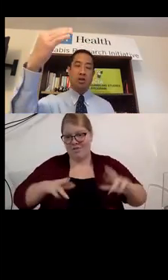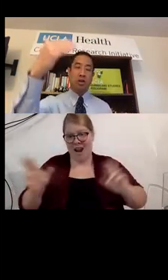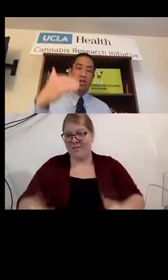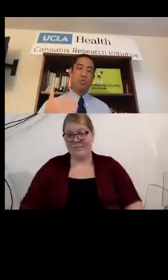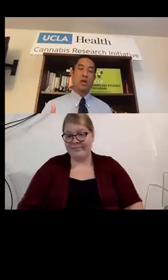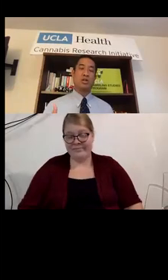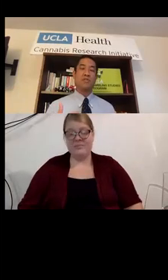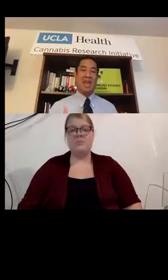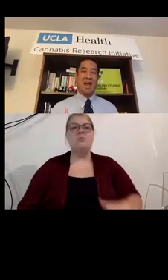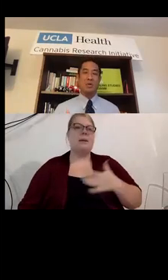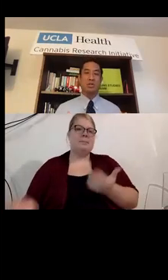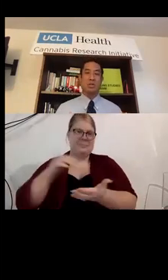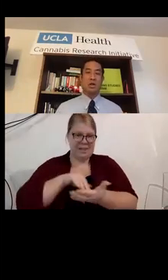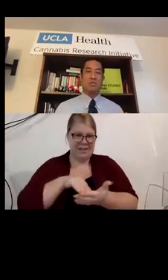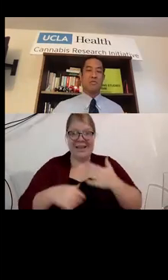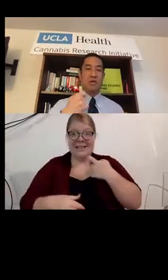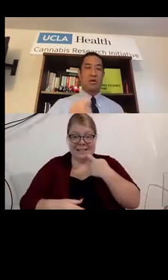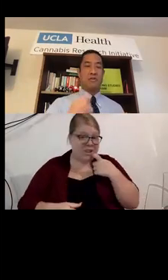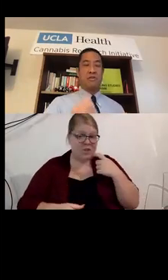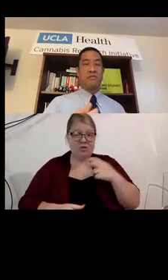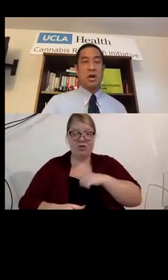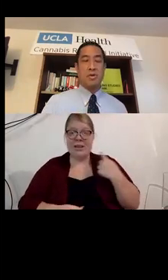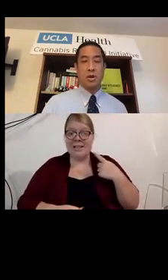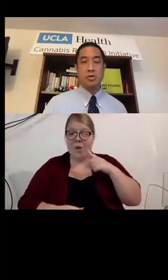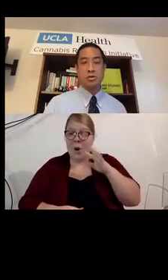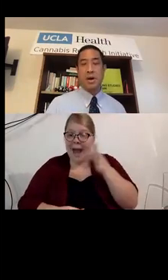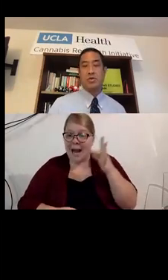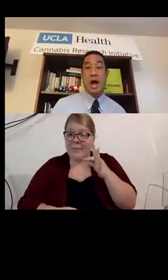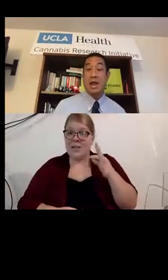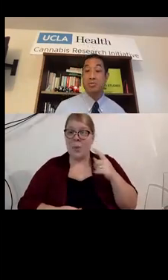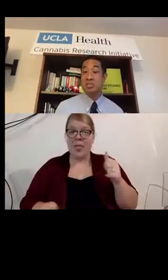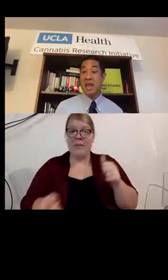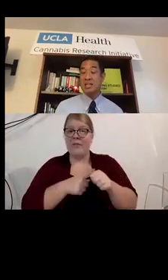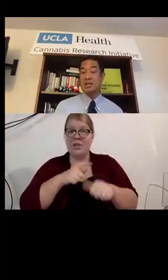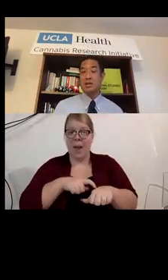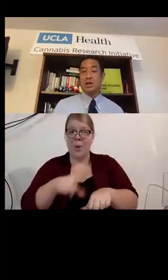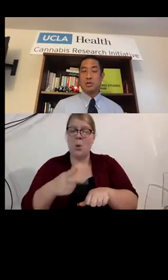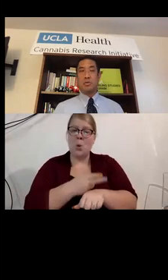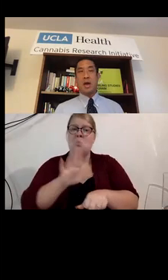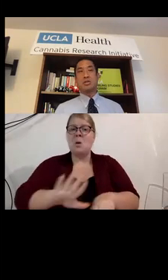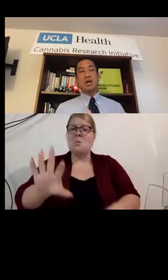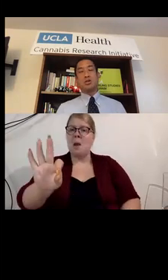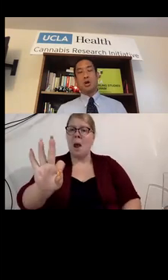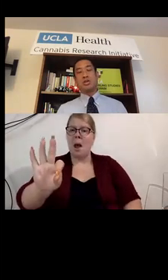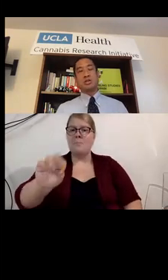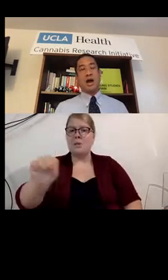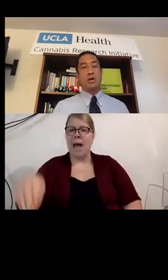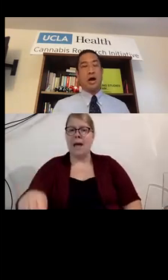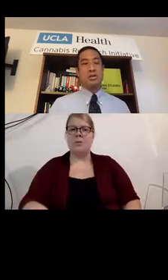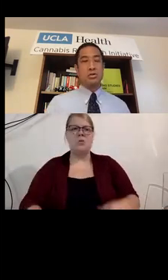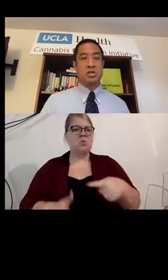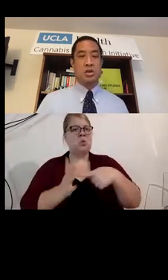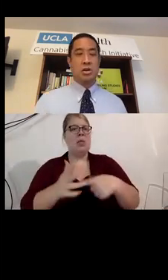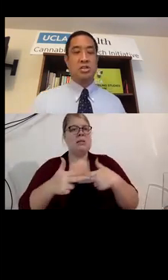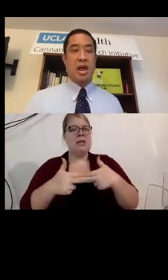the addiction risk of cannabis from the very, very first time you use is about 9%. So you imagine how you show this slide to a